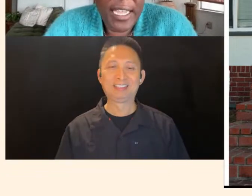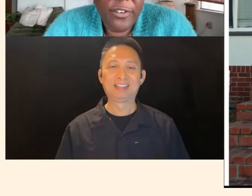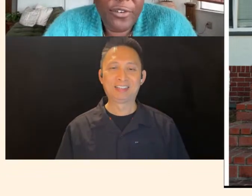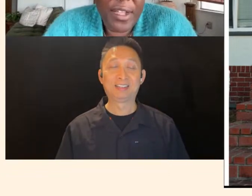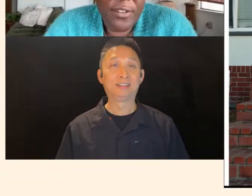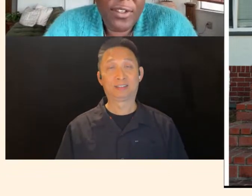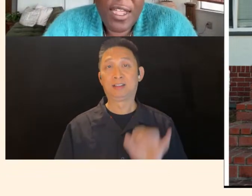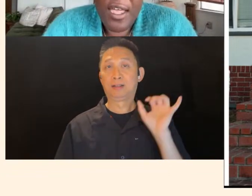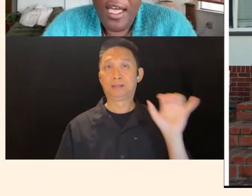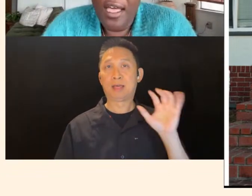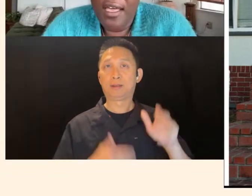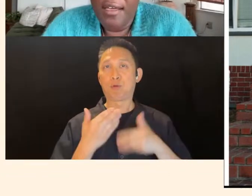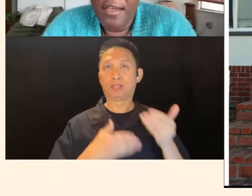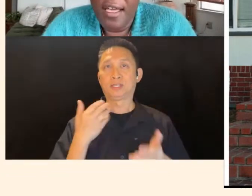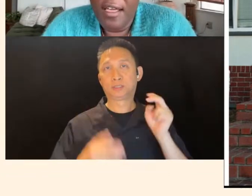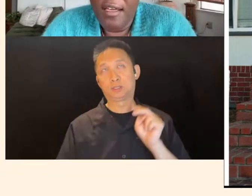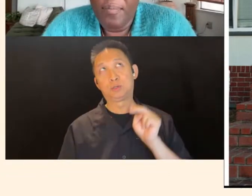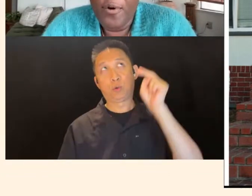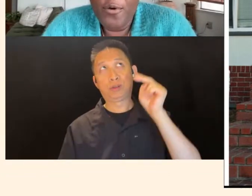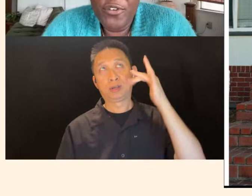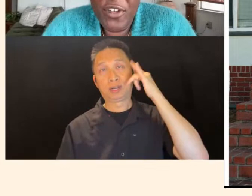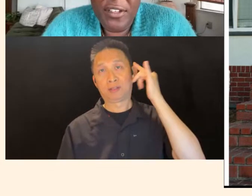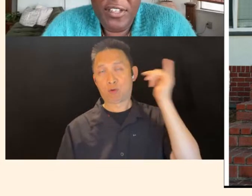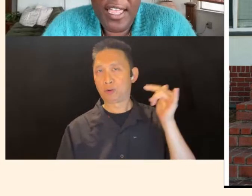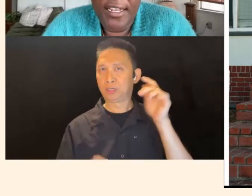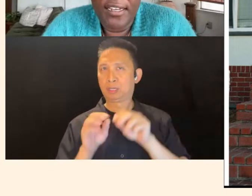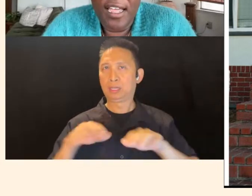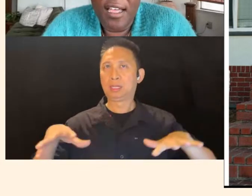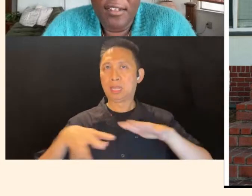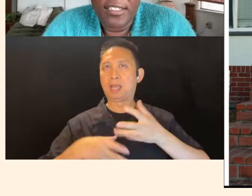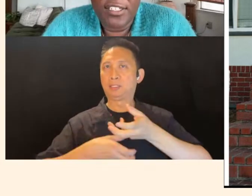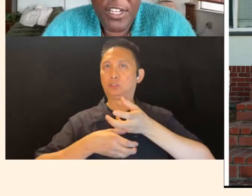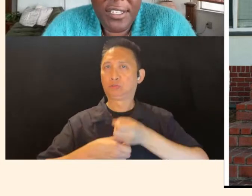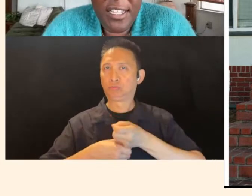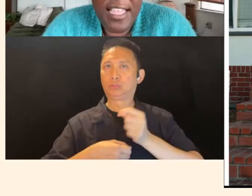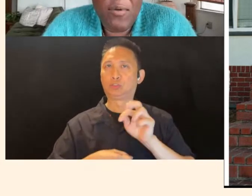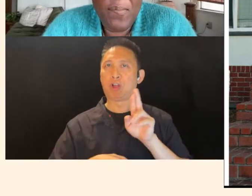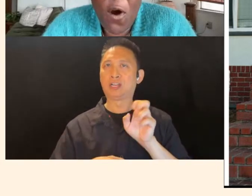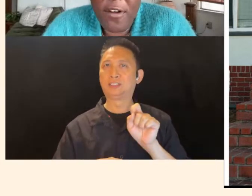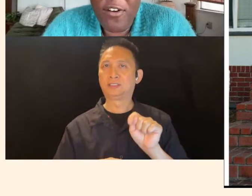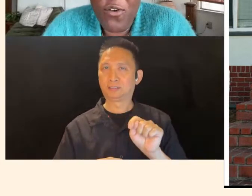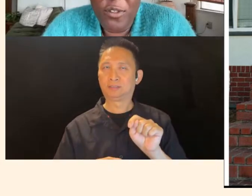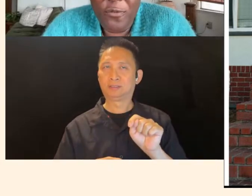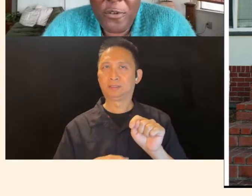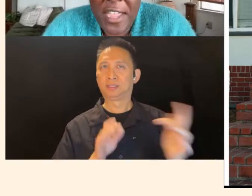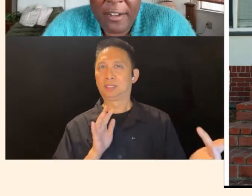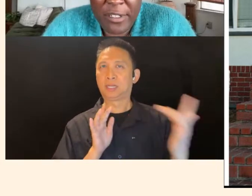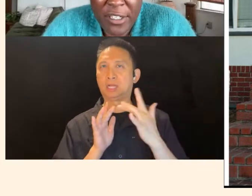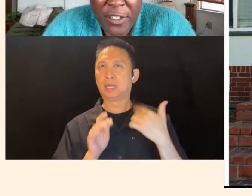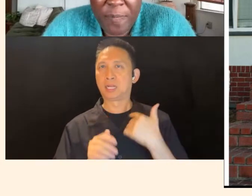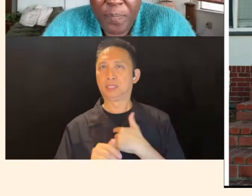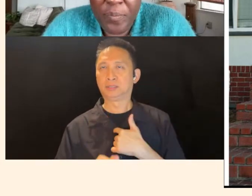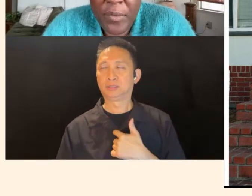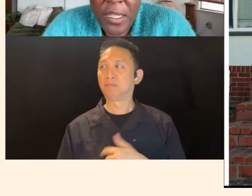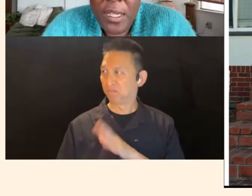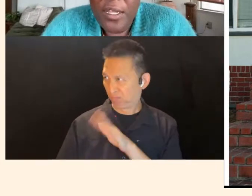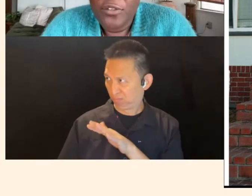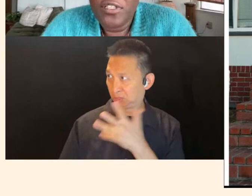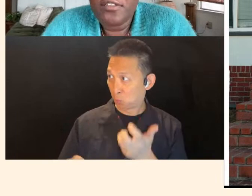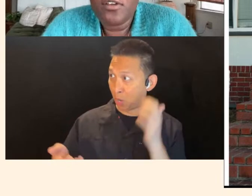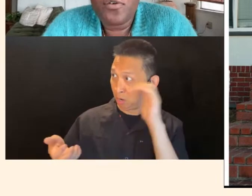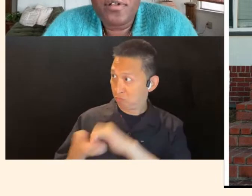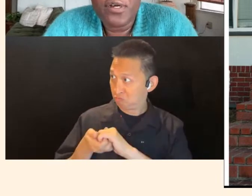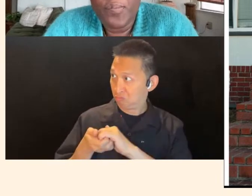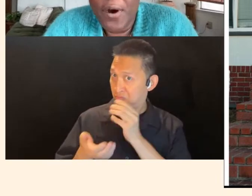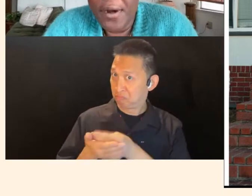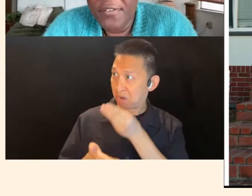California Land Trust approached us and suggested that we partner on this first acquisition. So